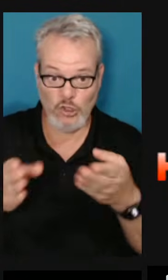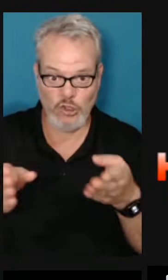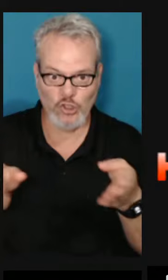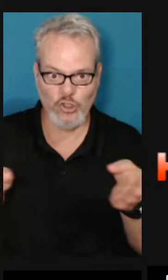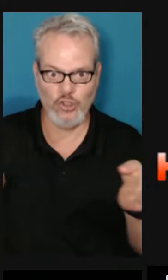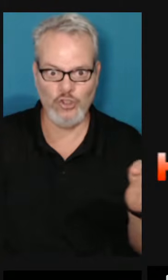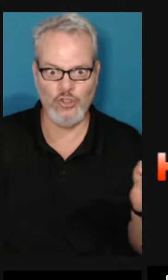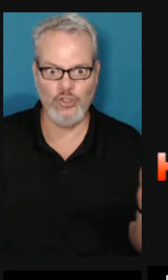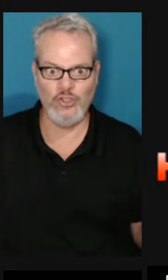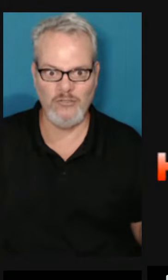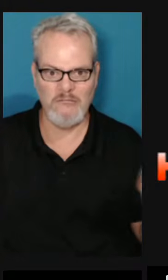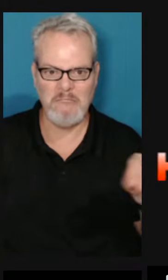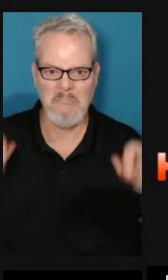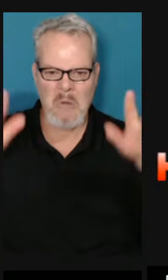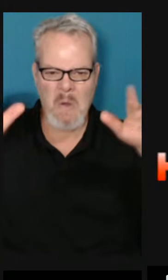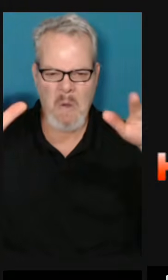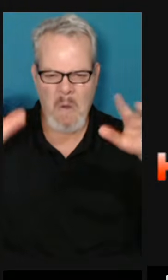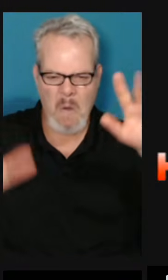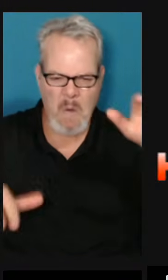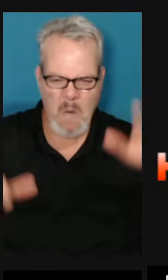happening.